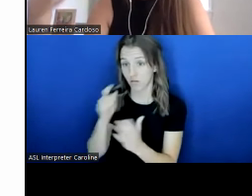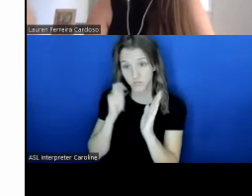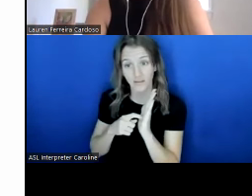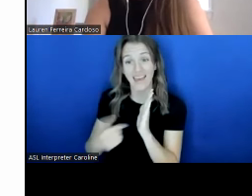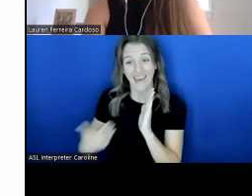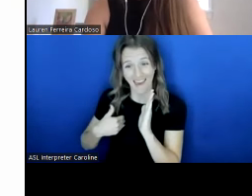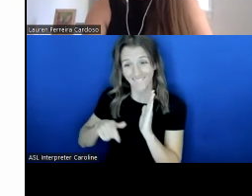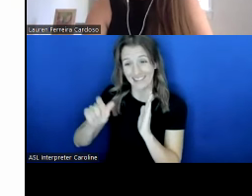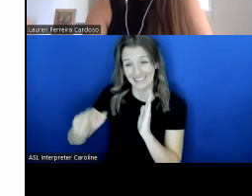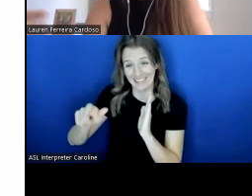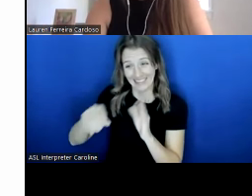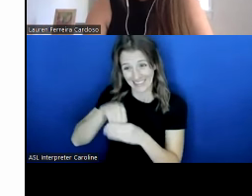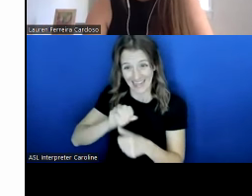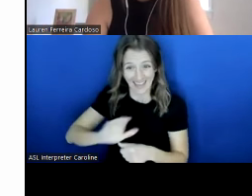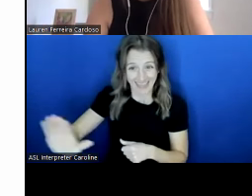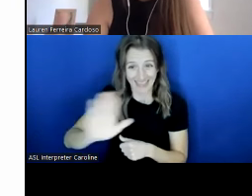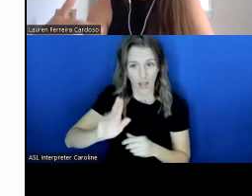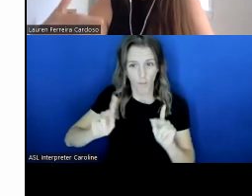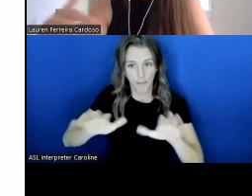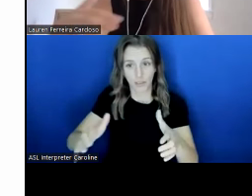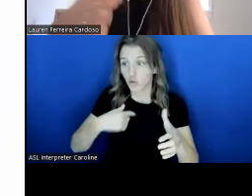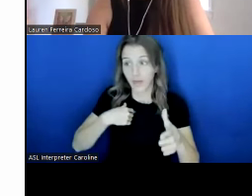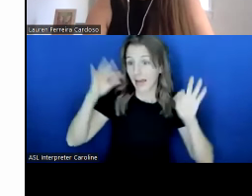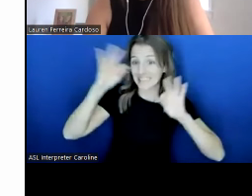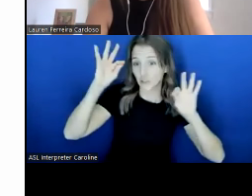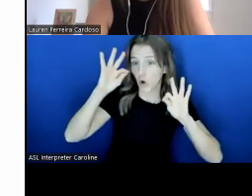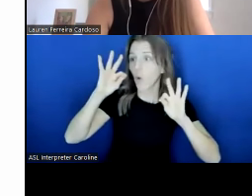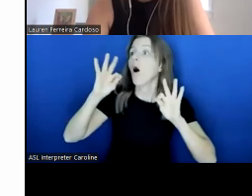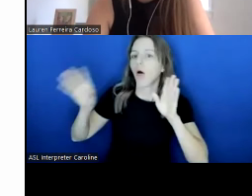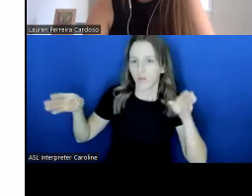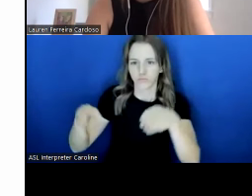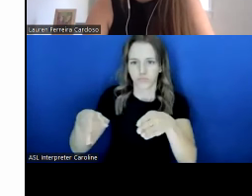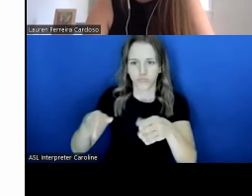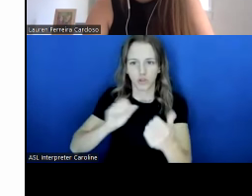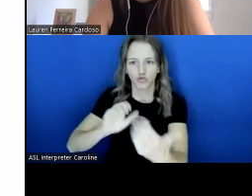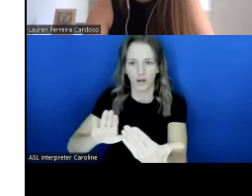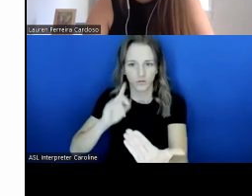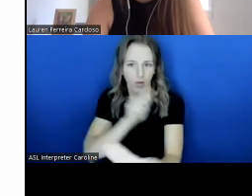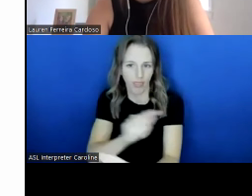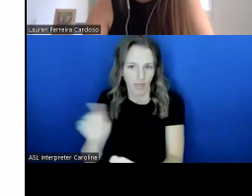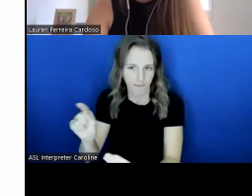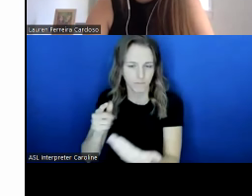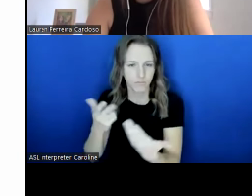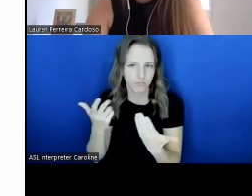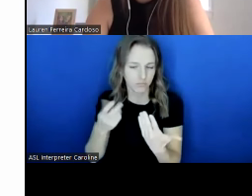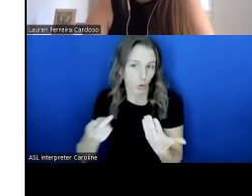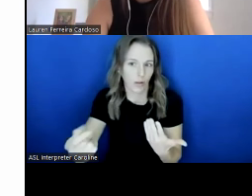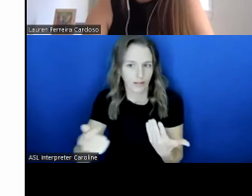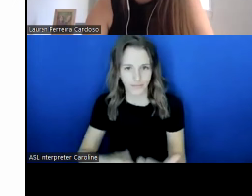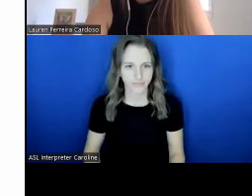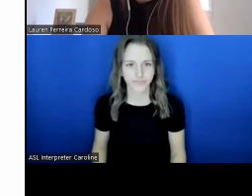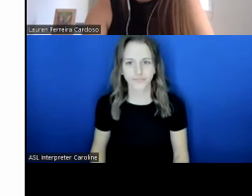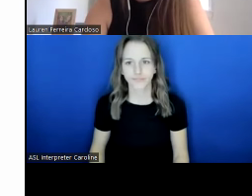in the populations that they serve that they were not aware of, that they could then pivot to help address in a quick way.